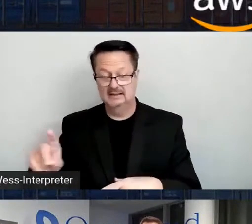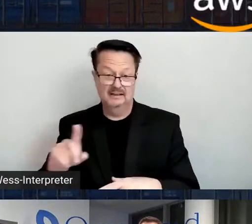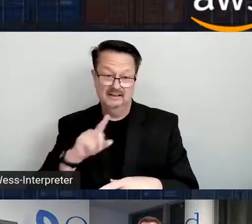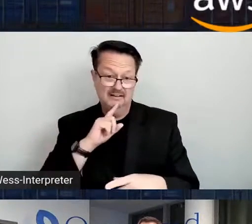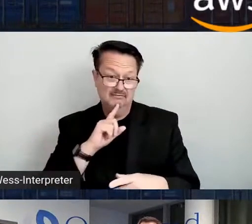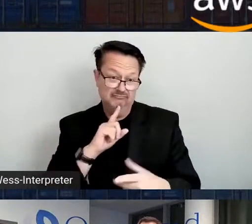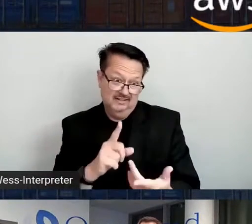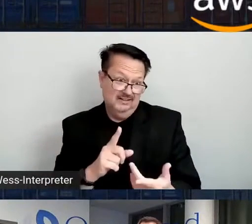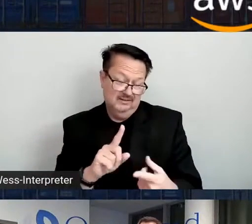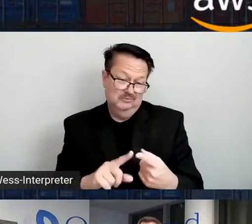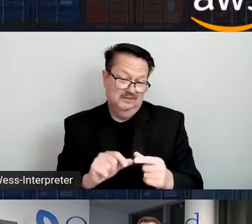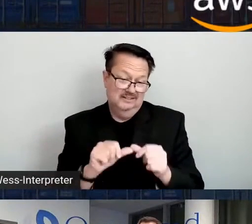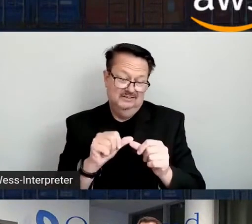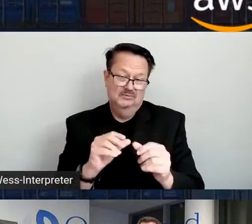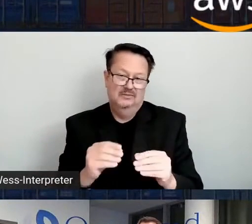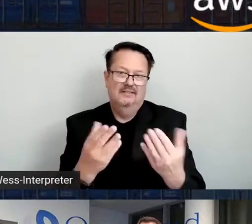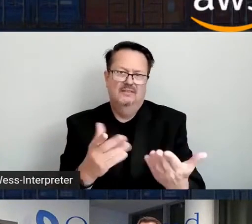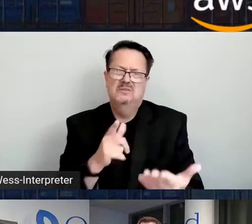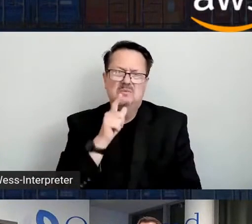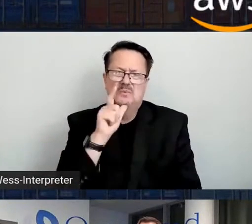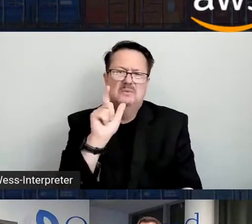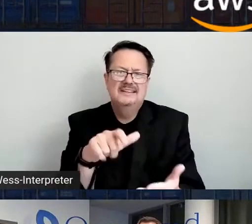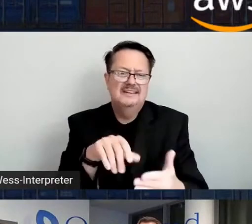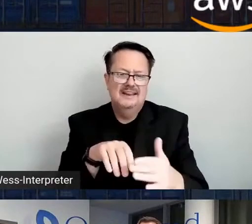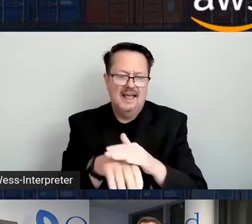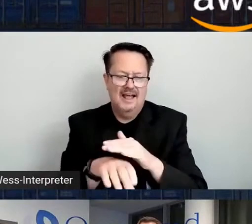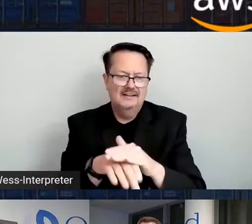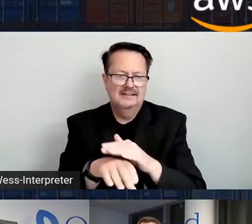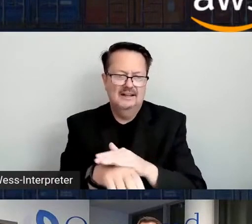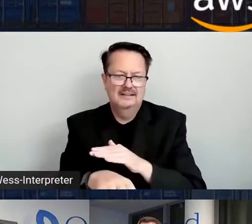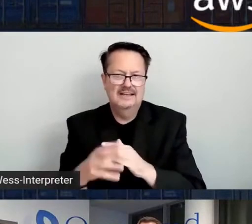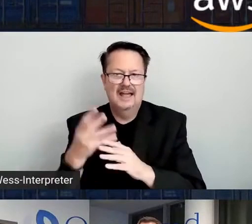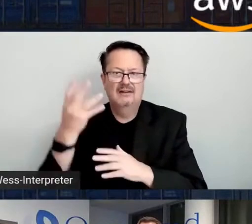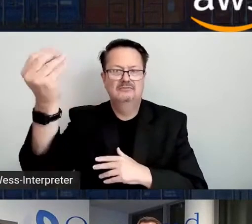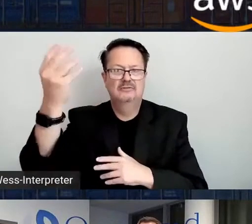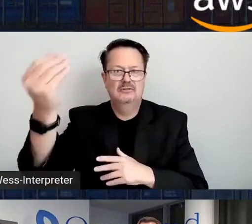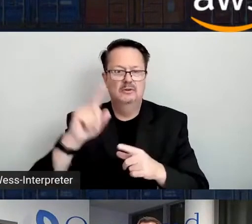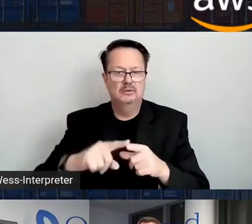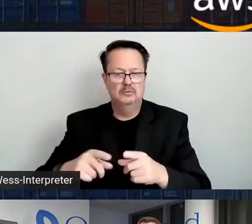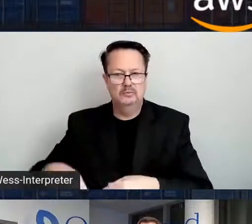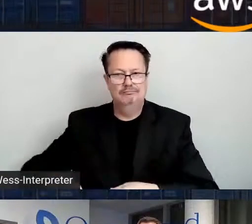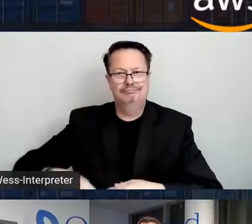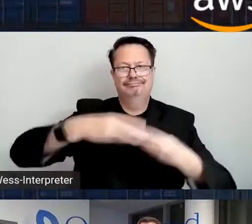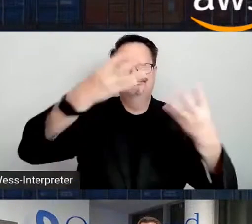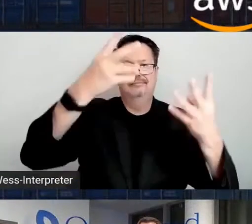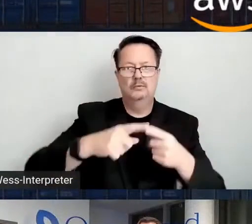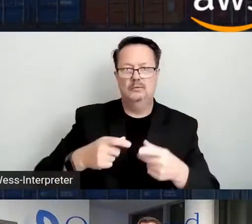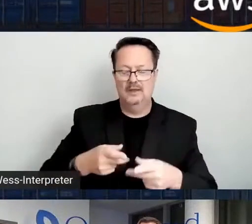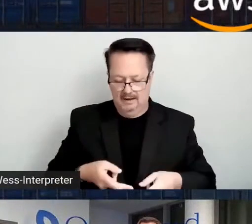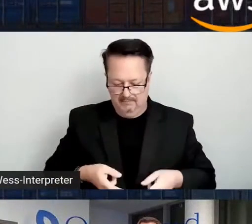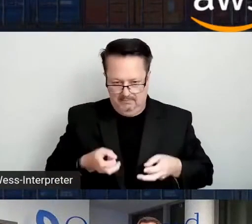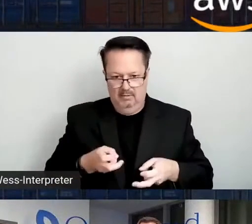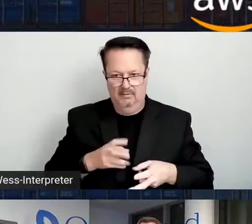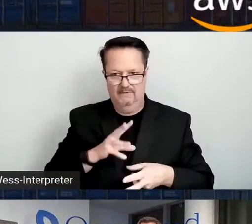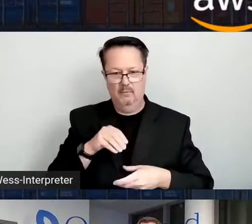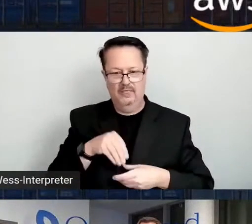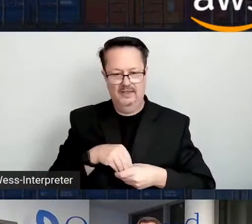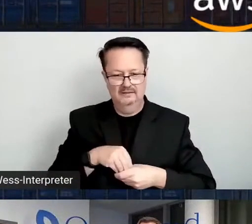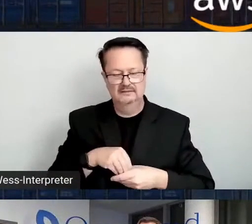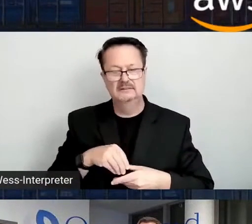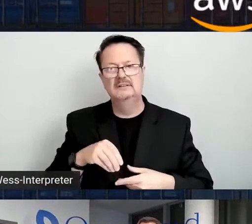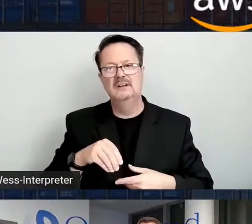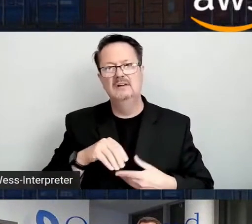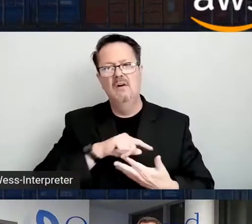continue to deliver and deploy, you don't even need external access to push into the cluster. You can pull from within, right? All